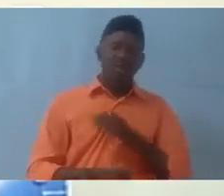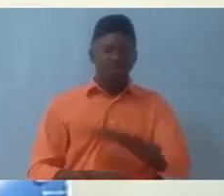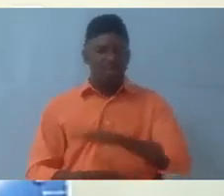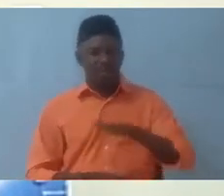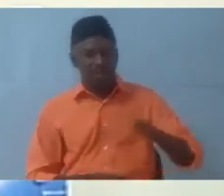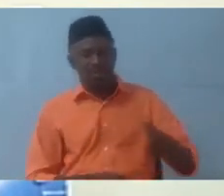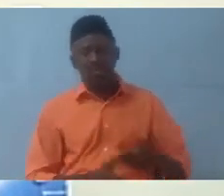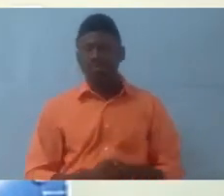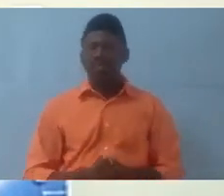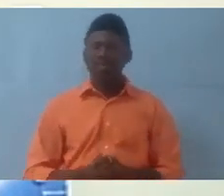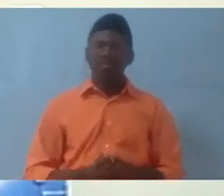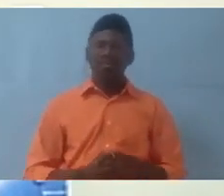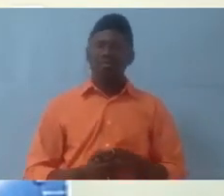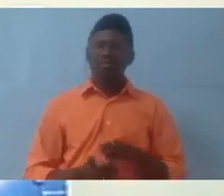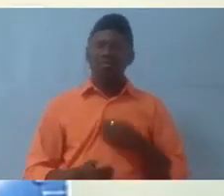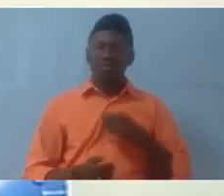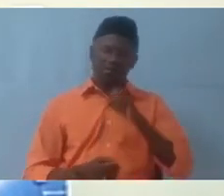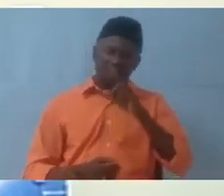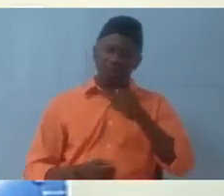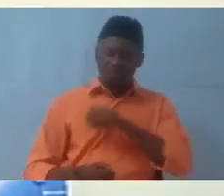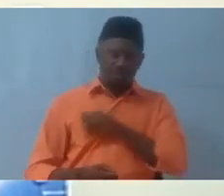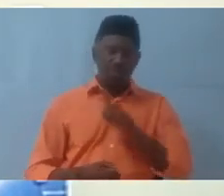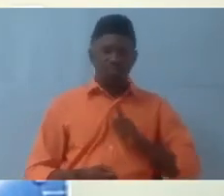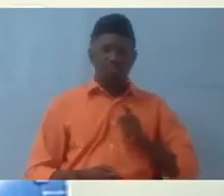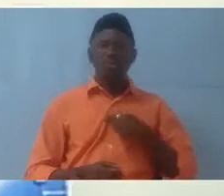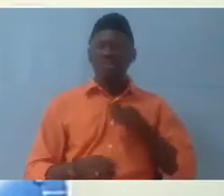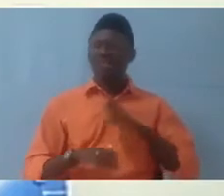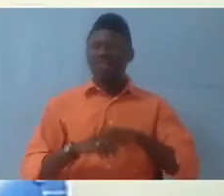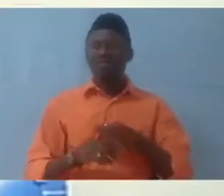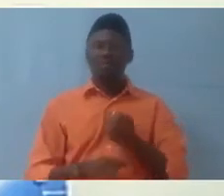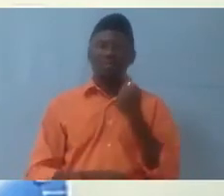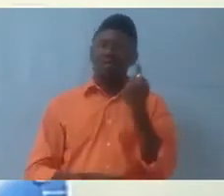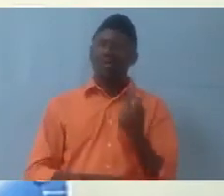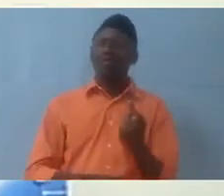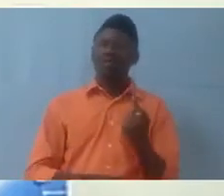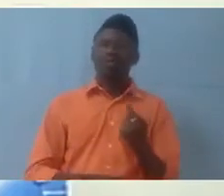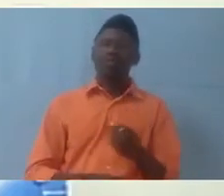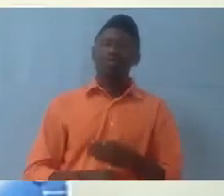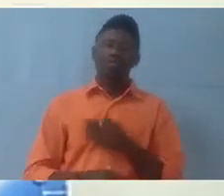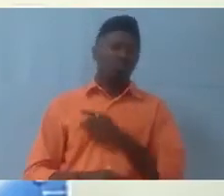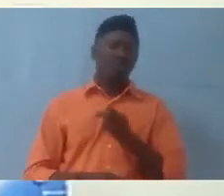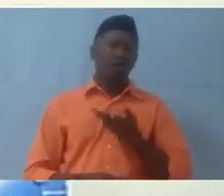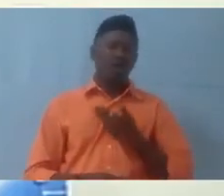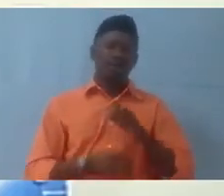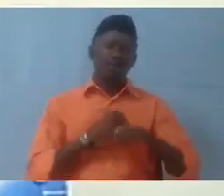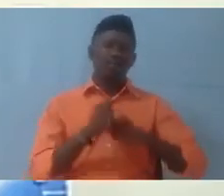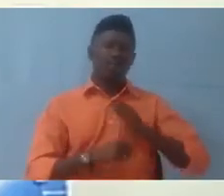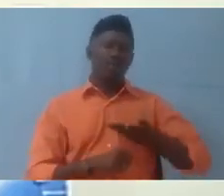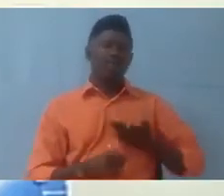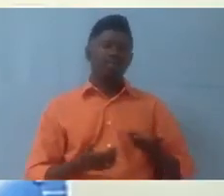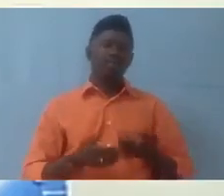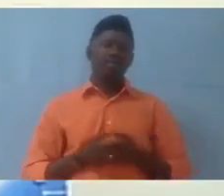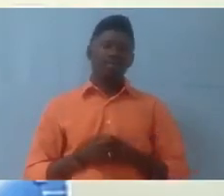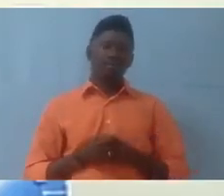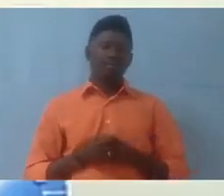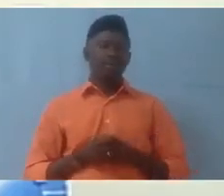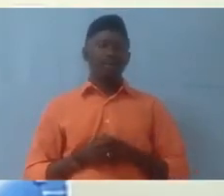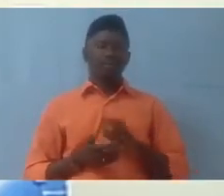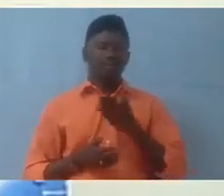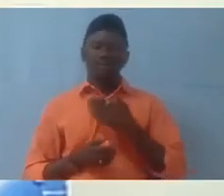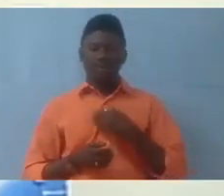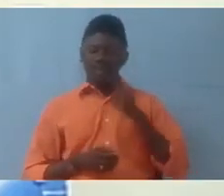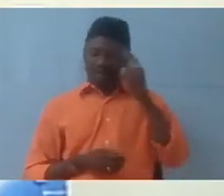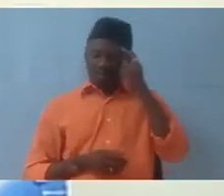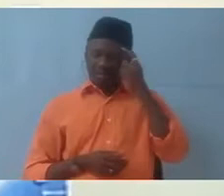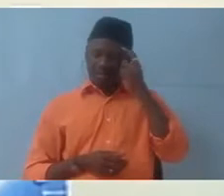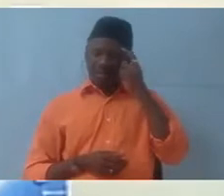the time were very single amna ño xamné nak amuñ jabar so maybe I will say that maybe perhaps rightly so or wrongly so